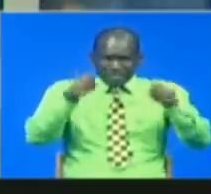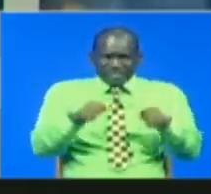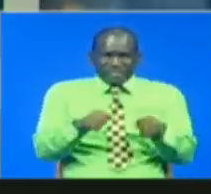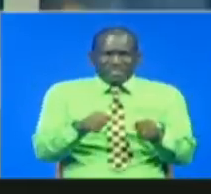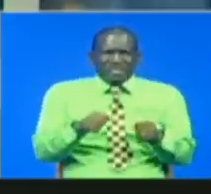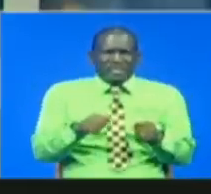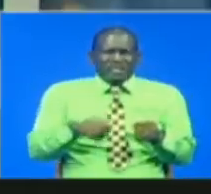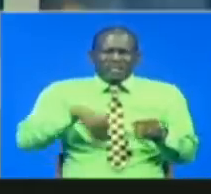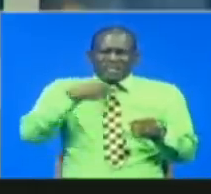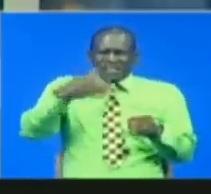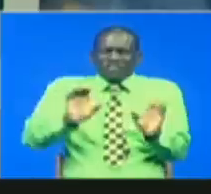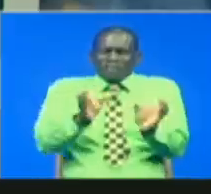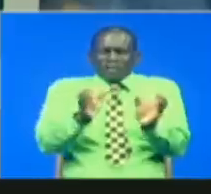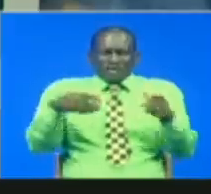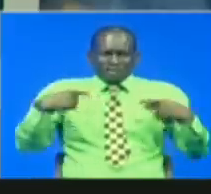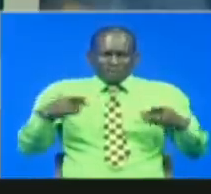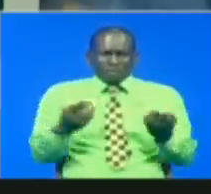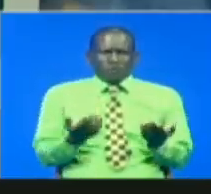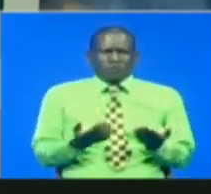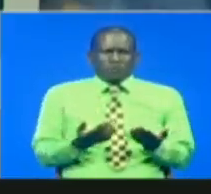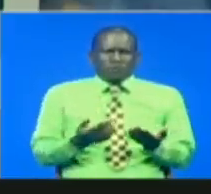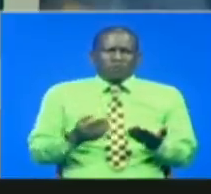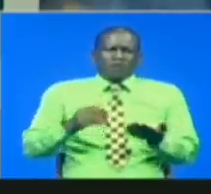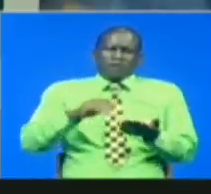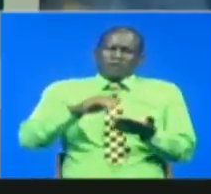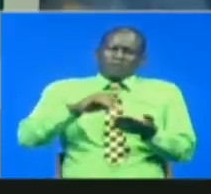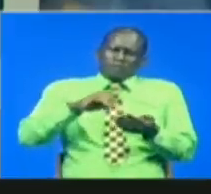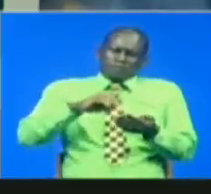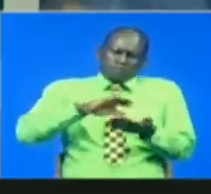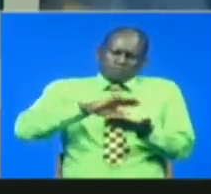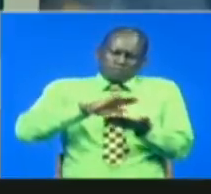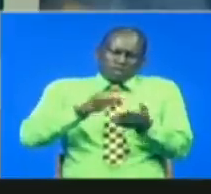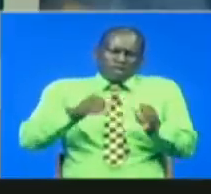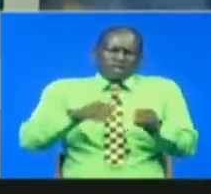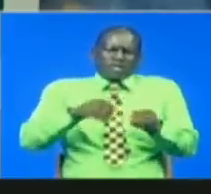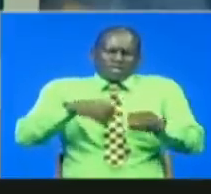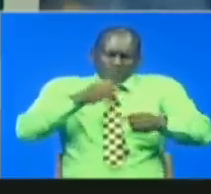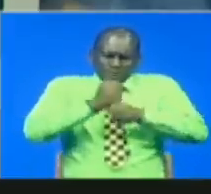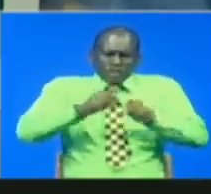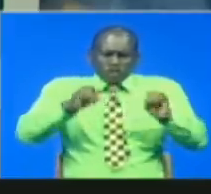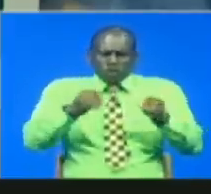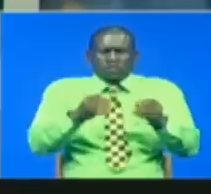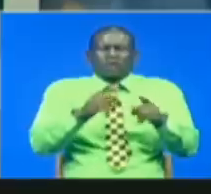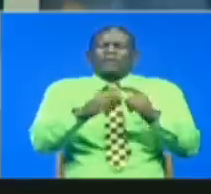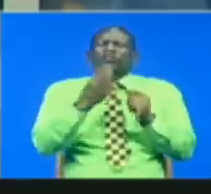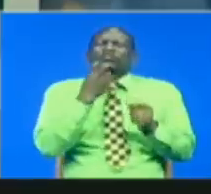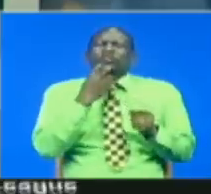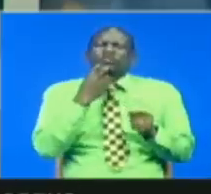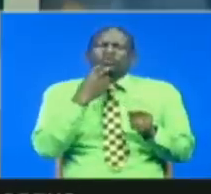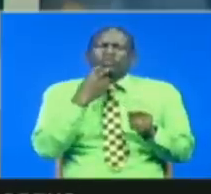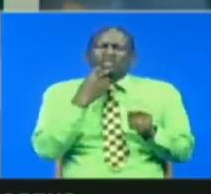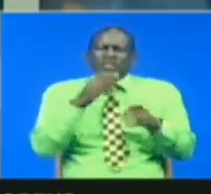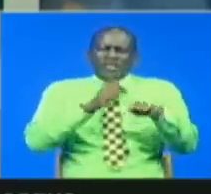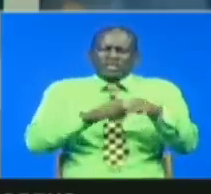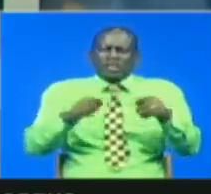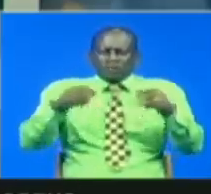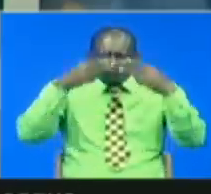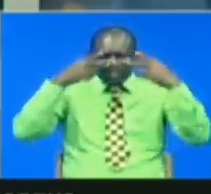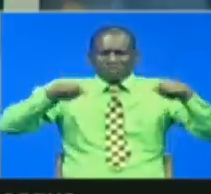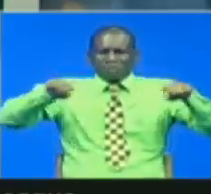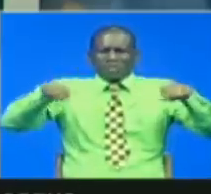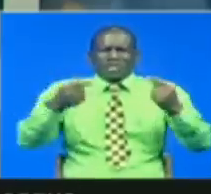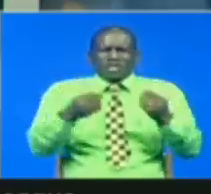that journalists turn out to be the newsmakers. But this Tuesday, during the Dusit D2 attack, two of